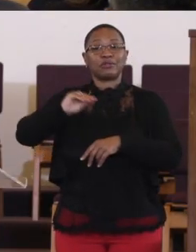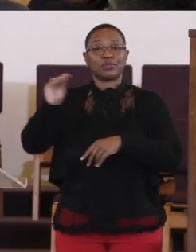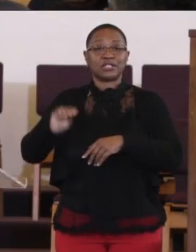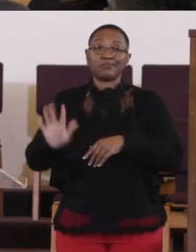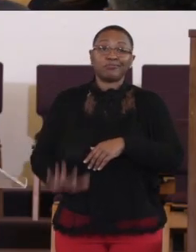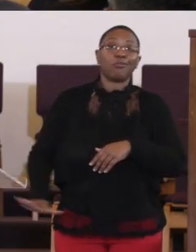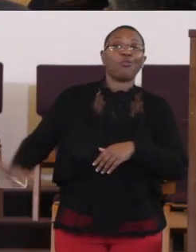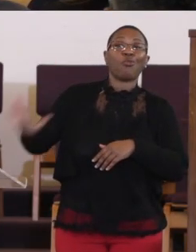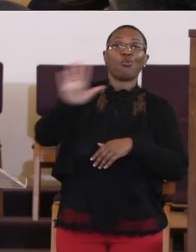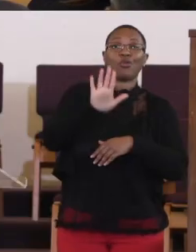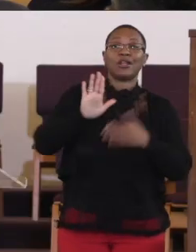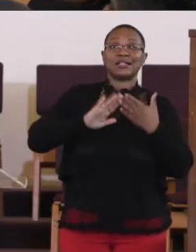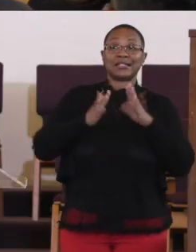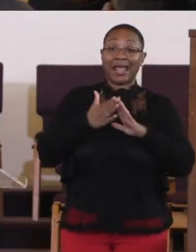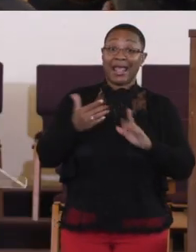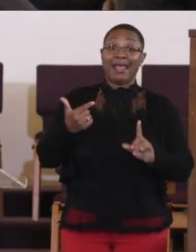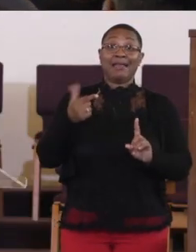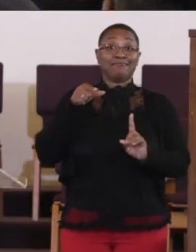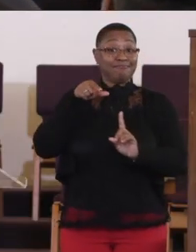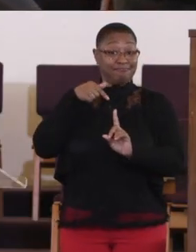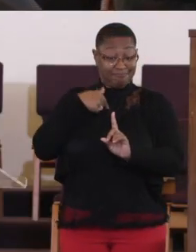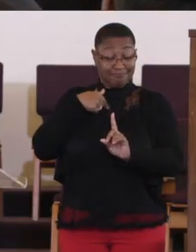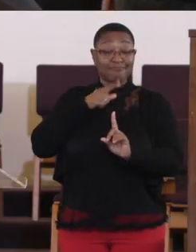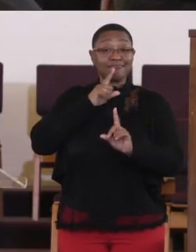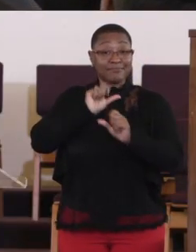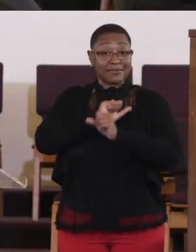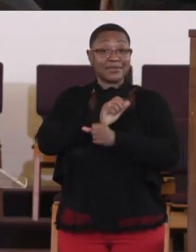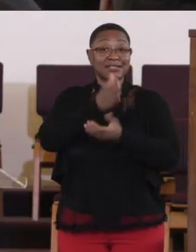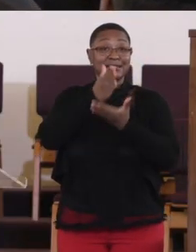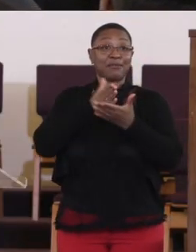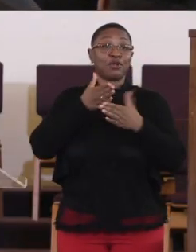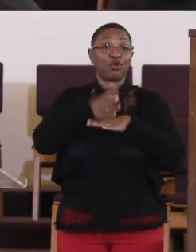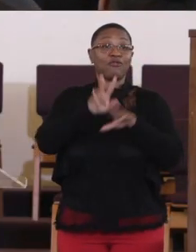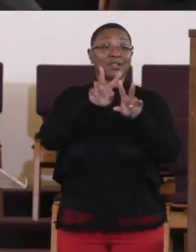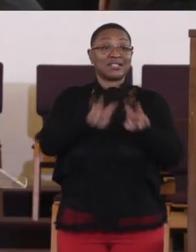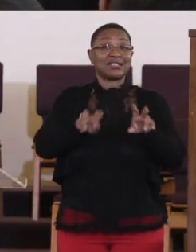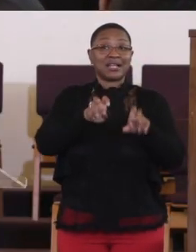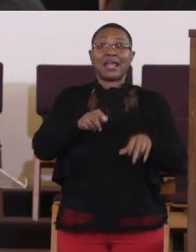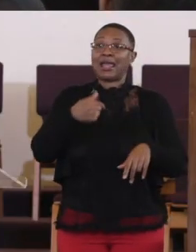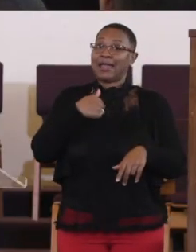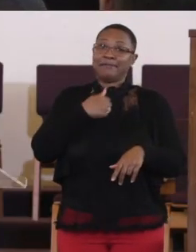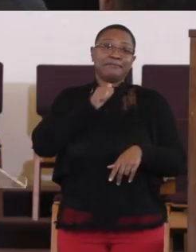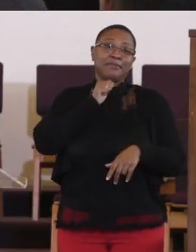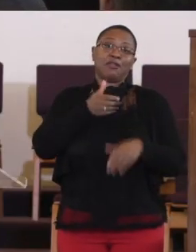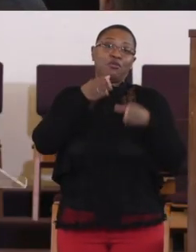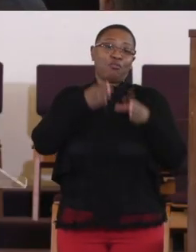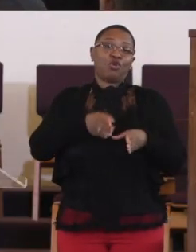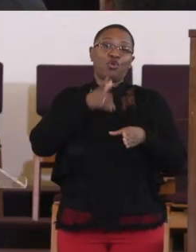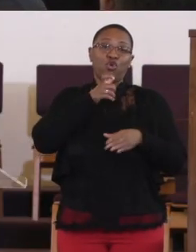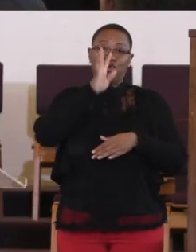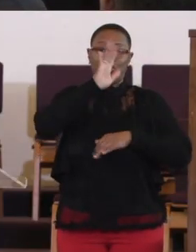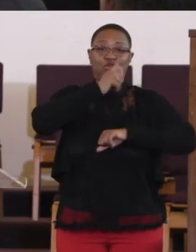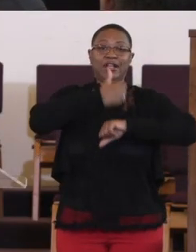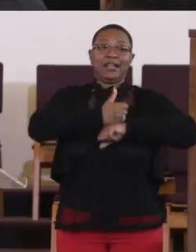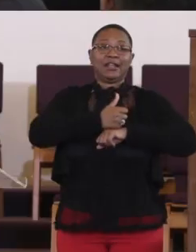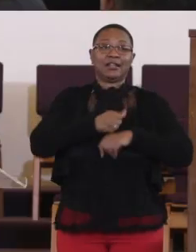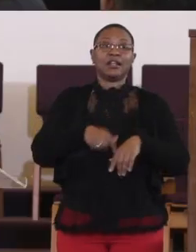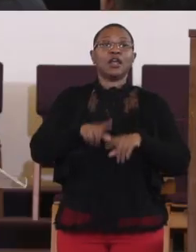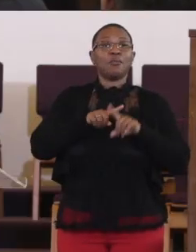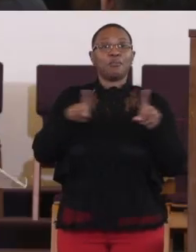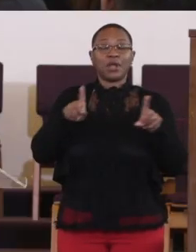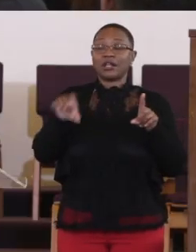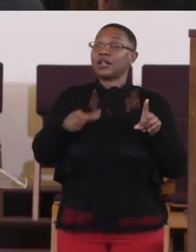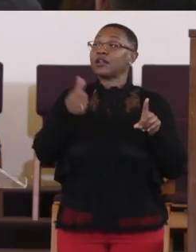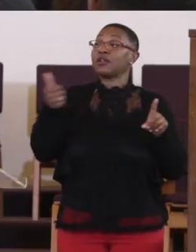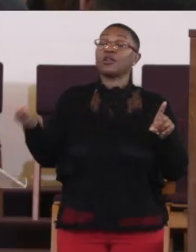city. I'm the one that stopped the overassessments. I'm not the one that created them. Okay, do we have somebody